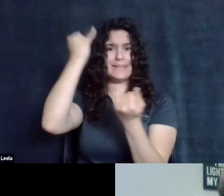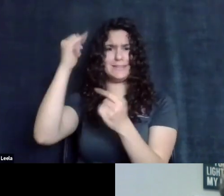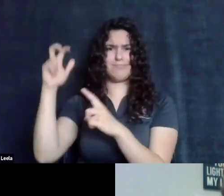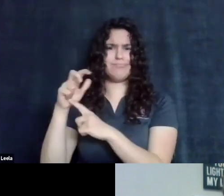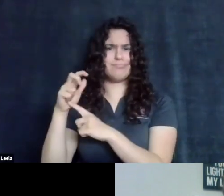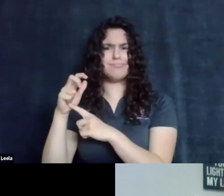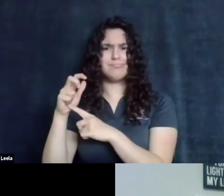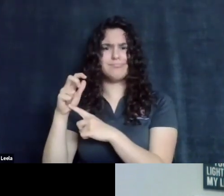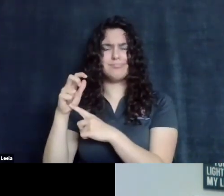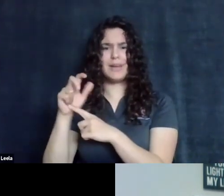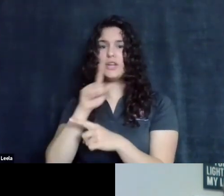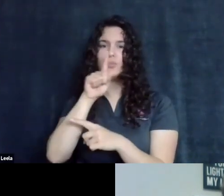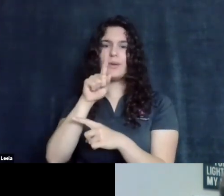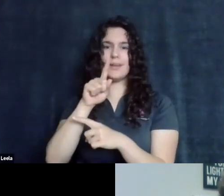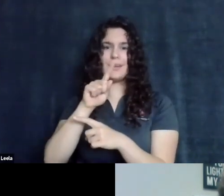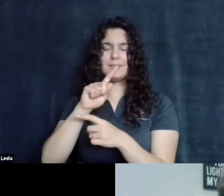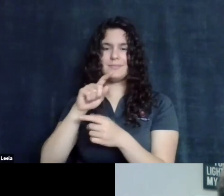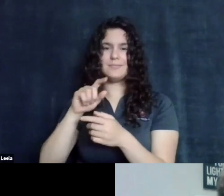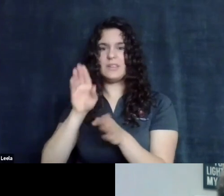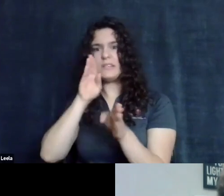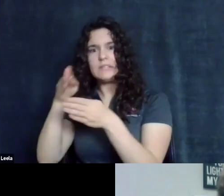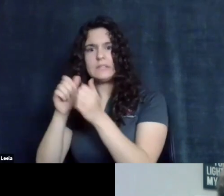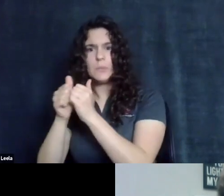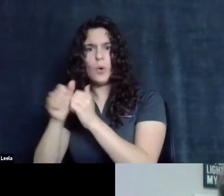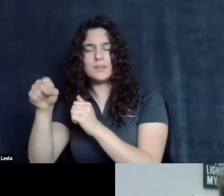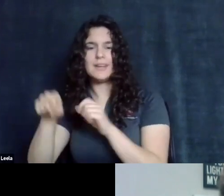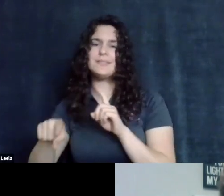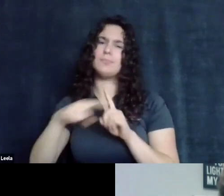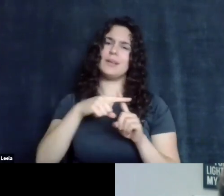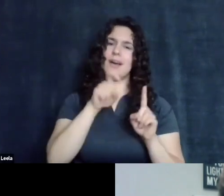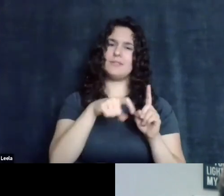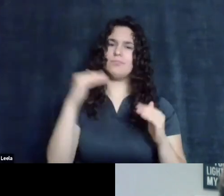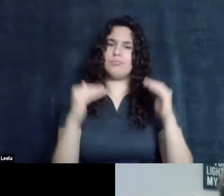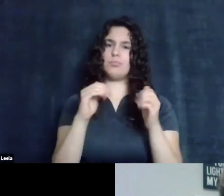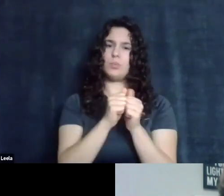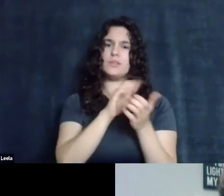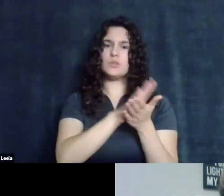it's about their own sports, but sometimes it's about completely something else.